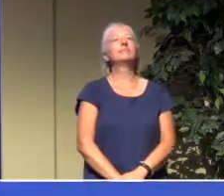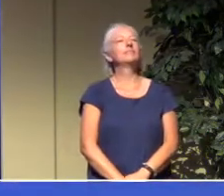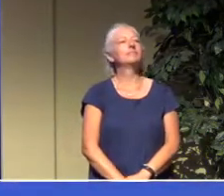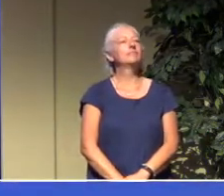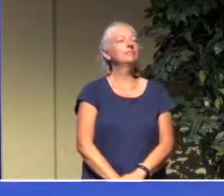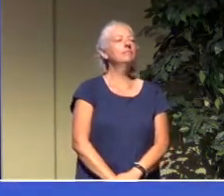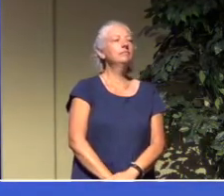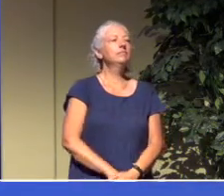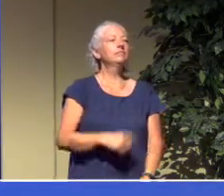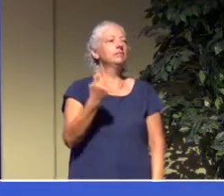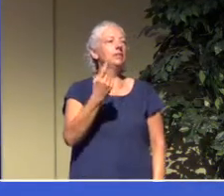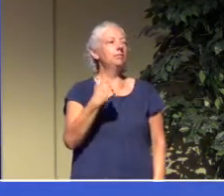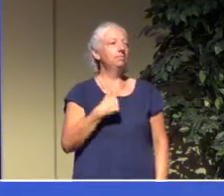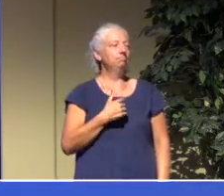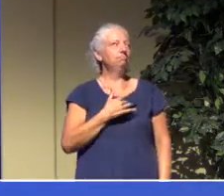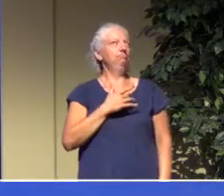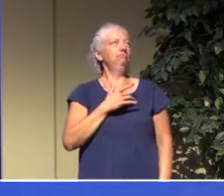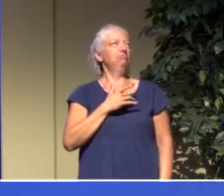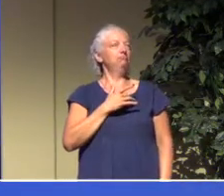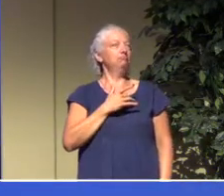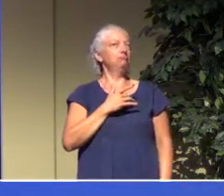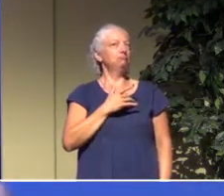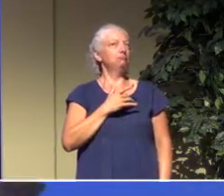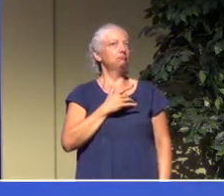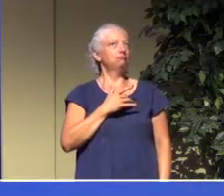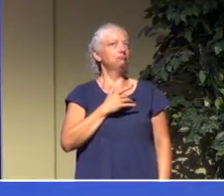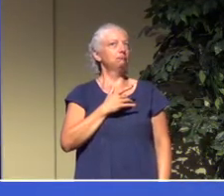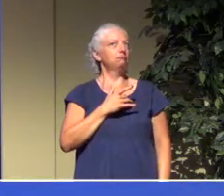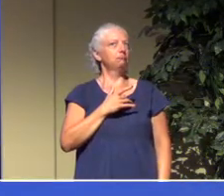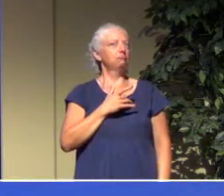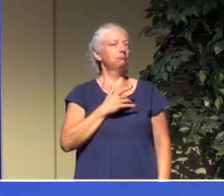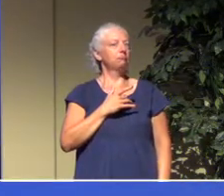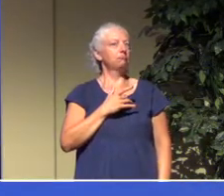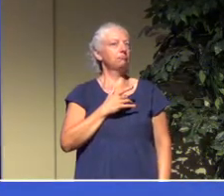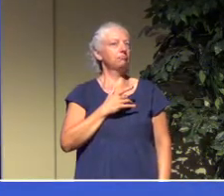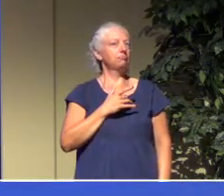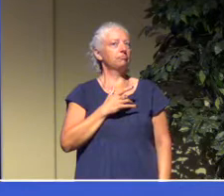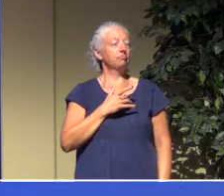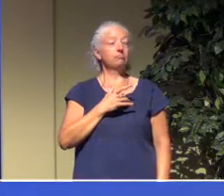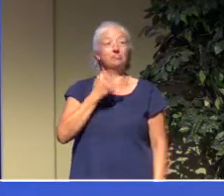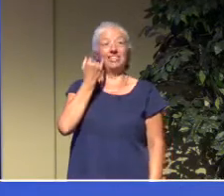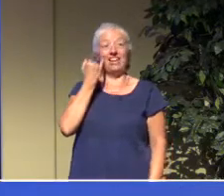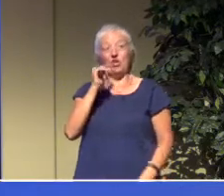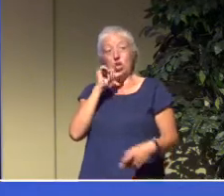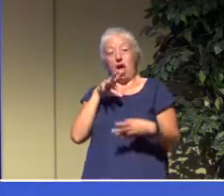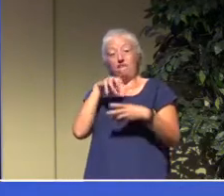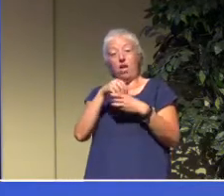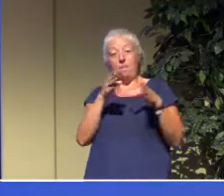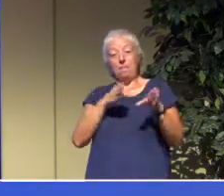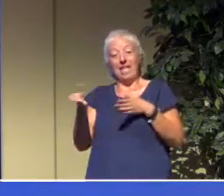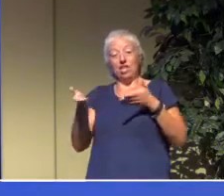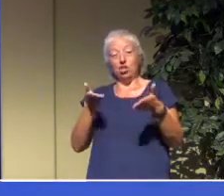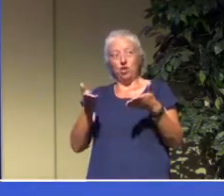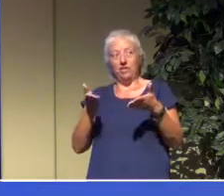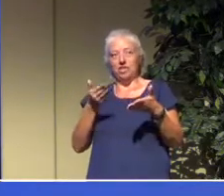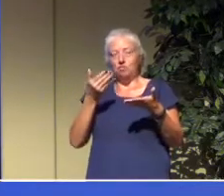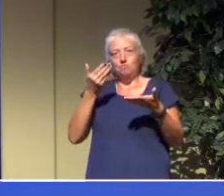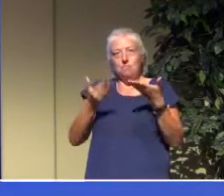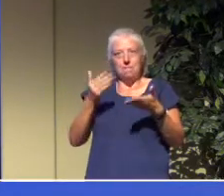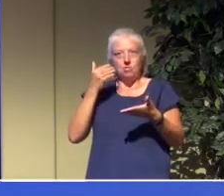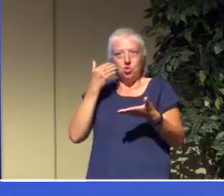You know, something that strikes me that you wouldn't know unless you were in the planning of the services is just how